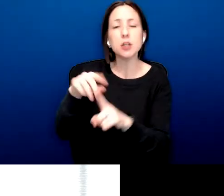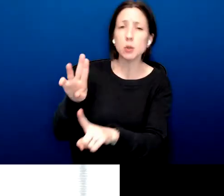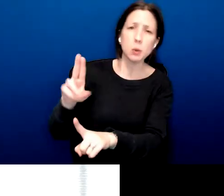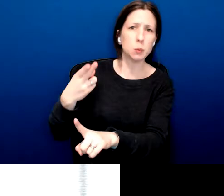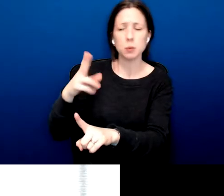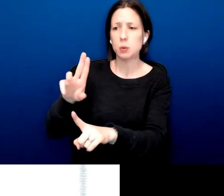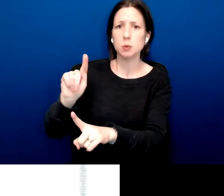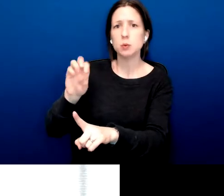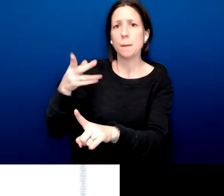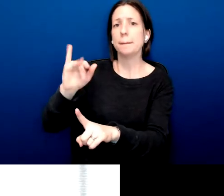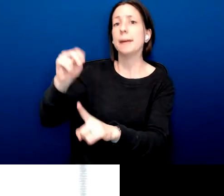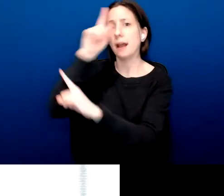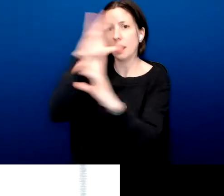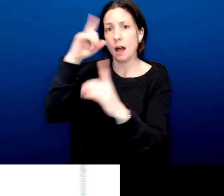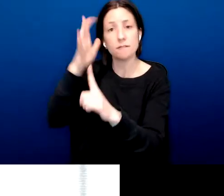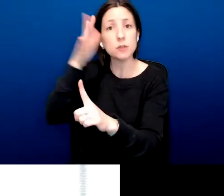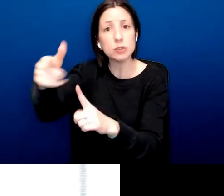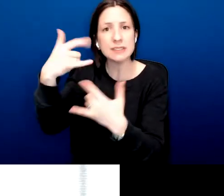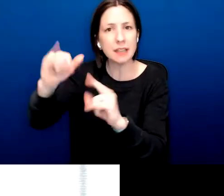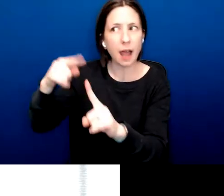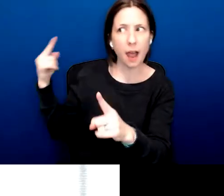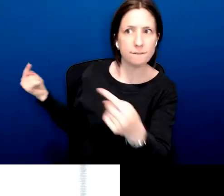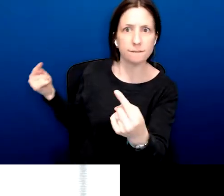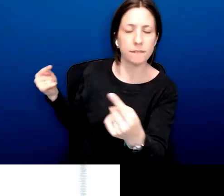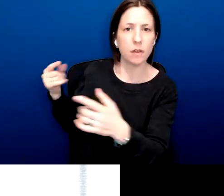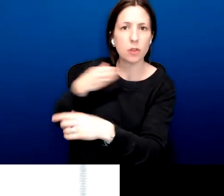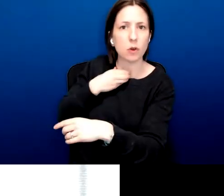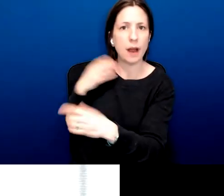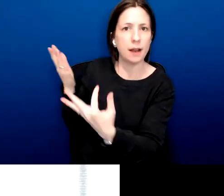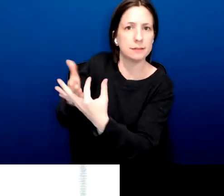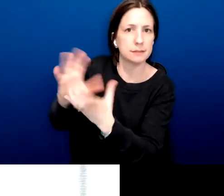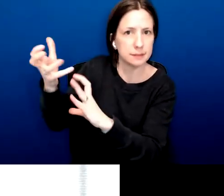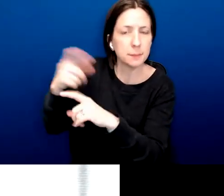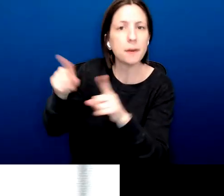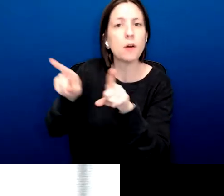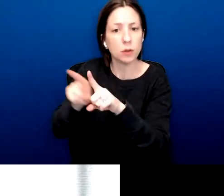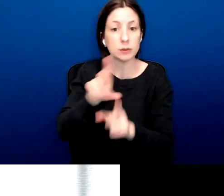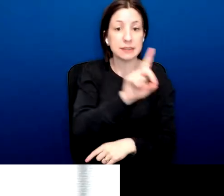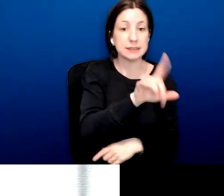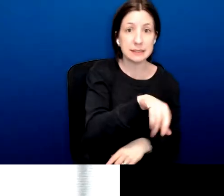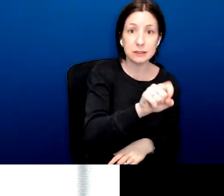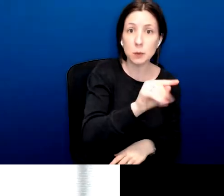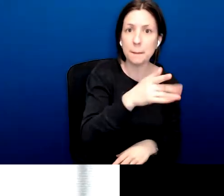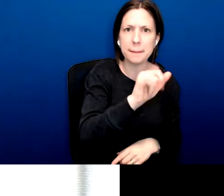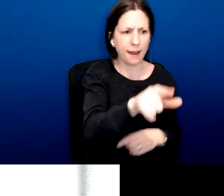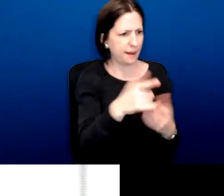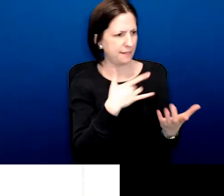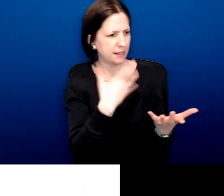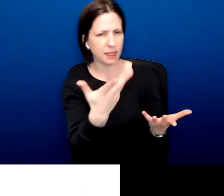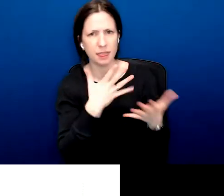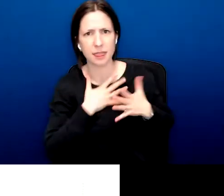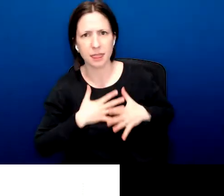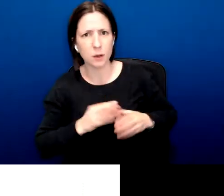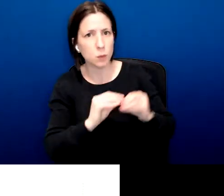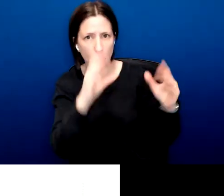that presence of a threat, of another point of attention, but also dystopias leave us with no hope. So of course, this